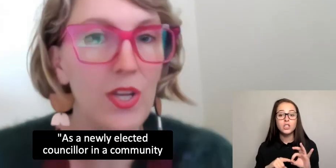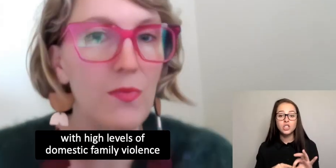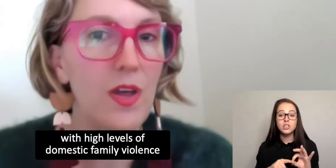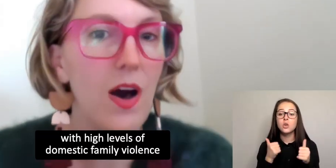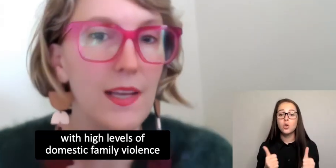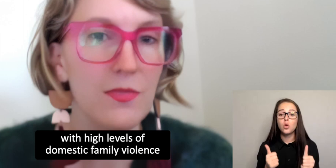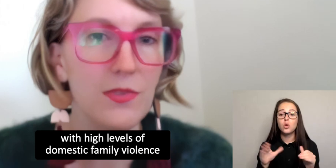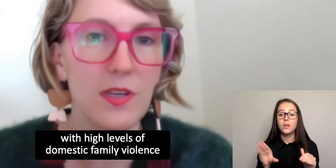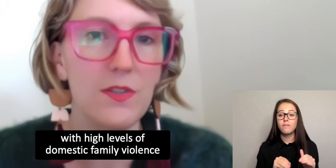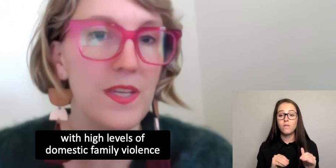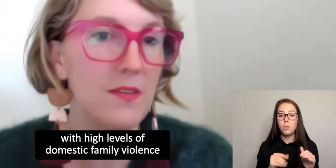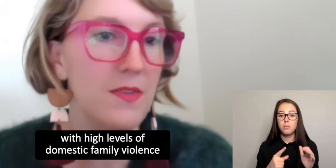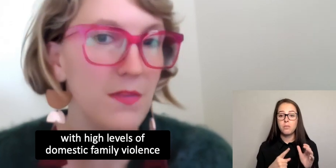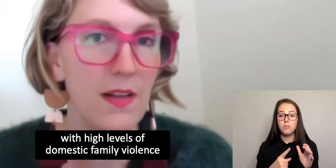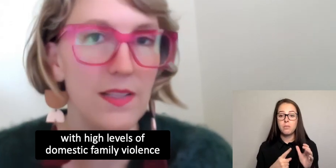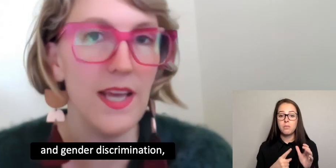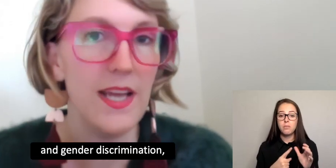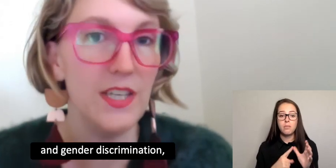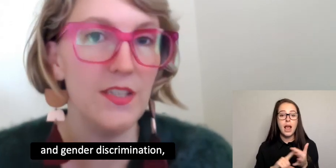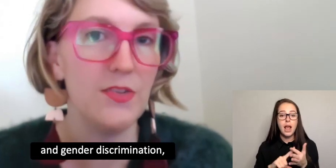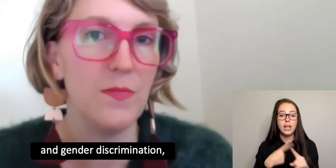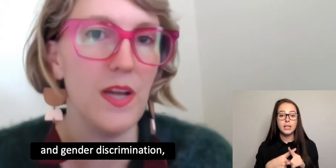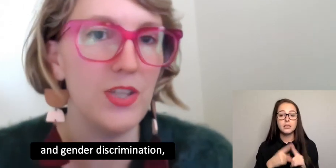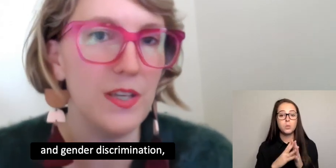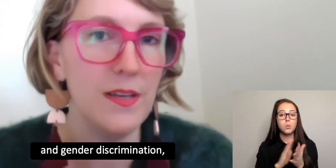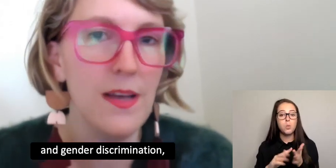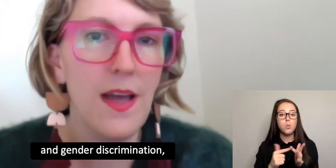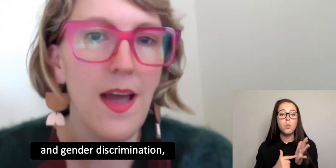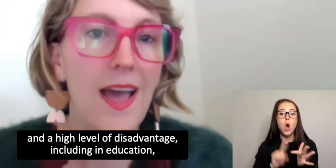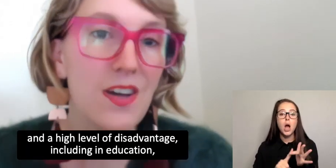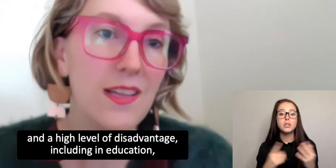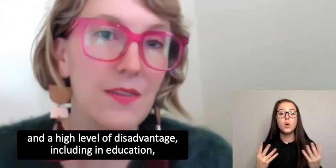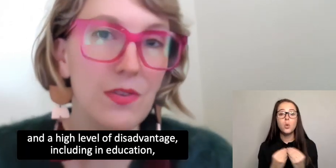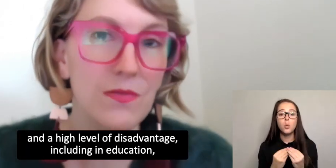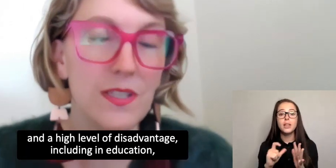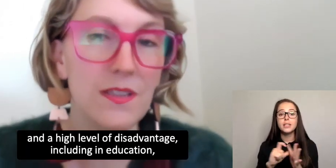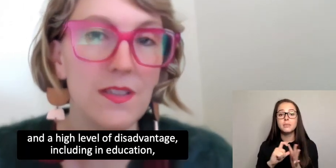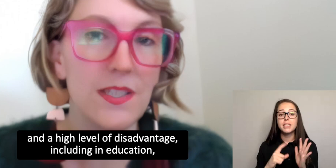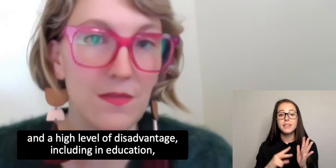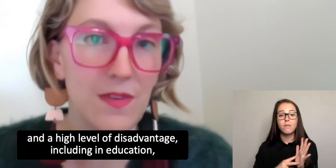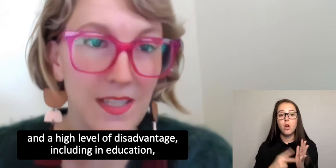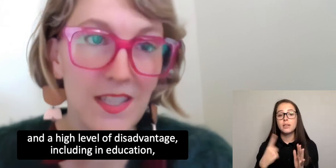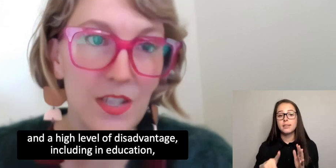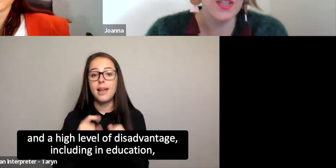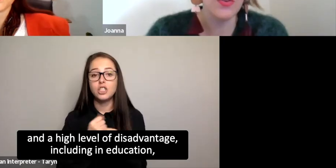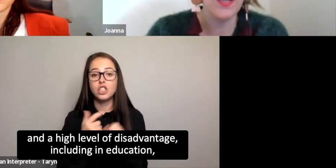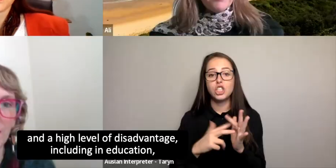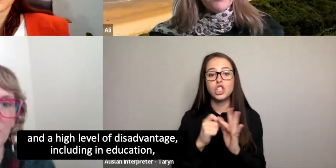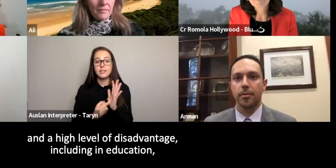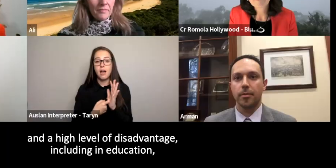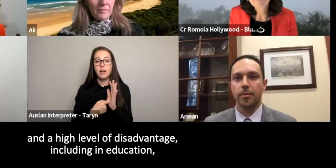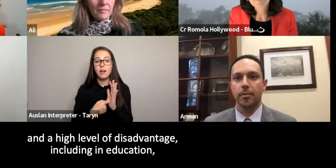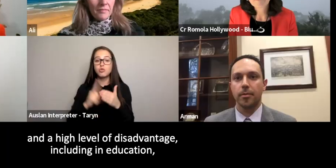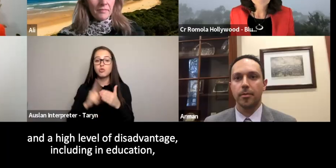in a community with high levels of domestic family violence and gender discrimination and a high level of disadvantage, including in